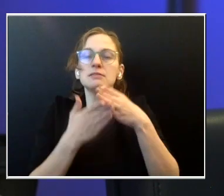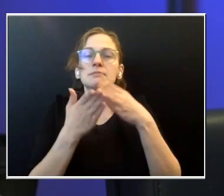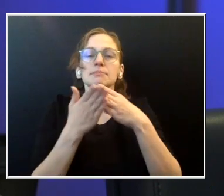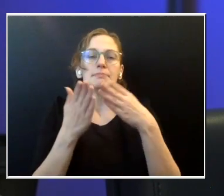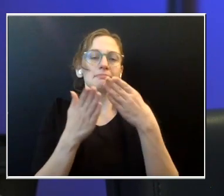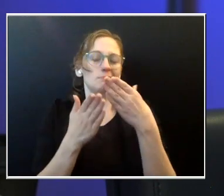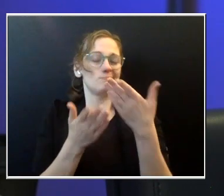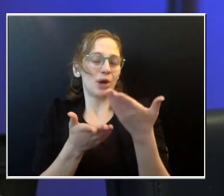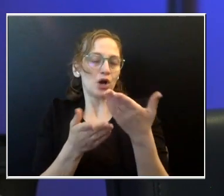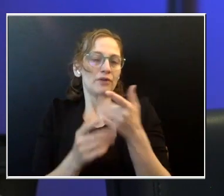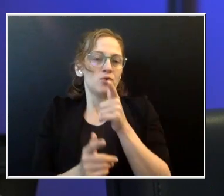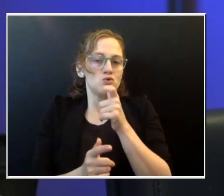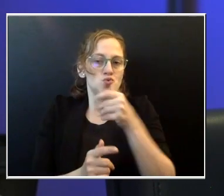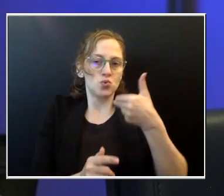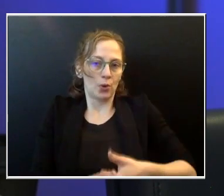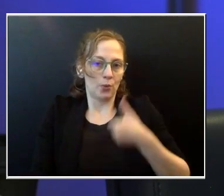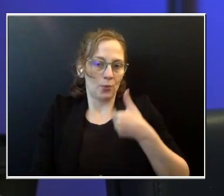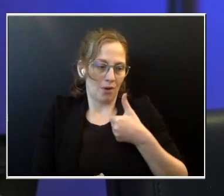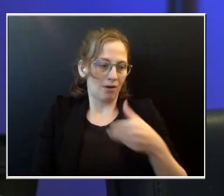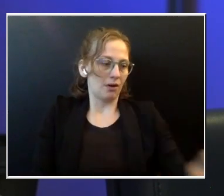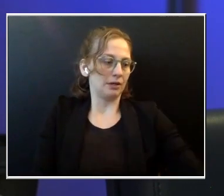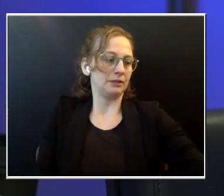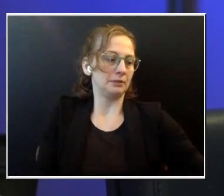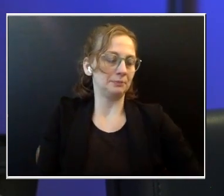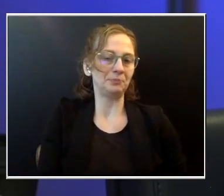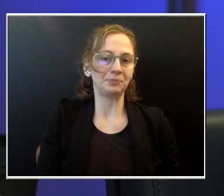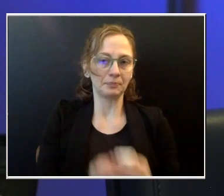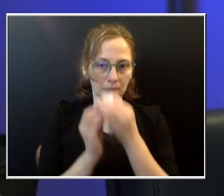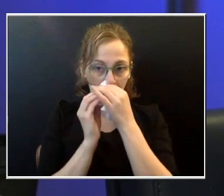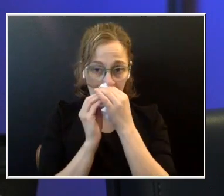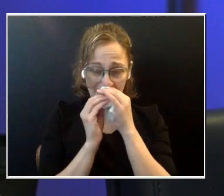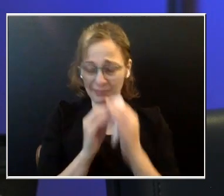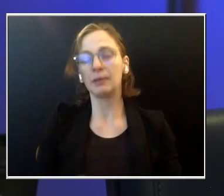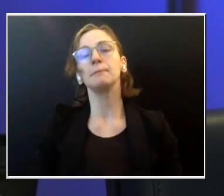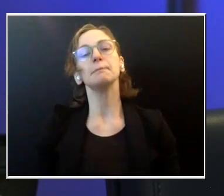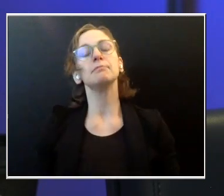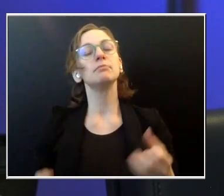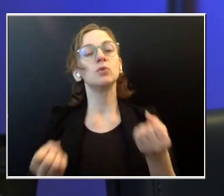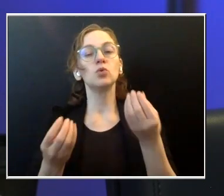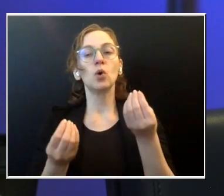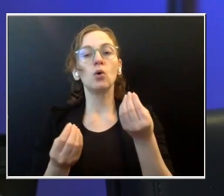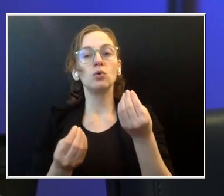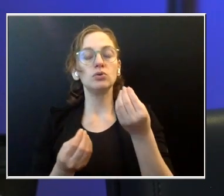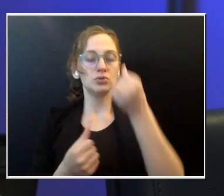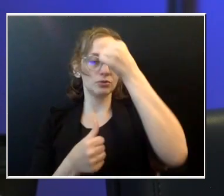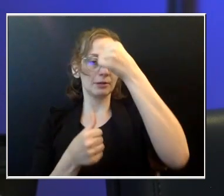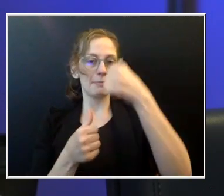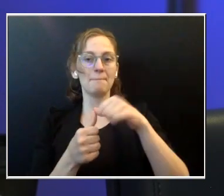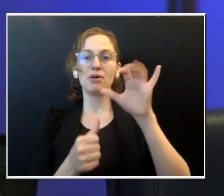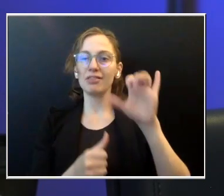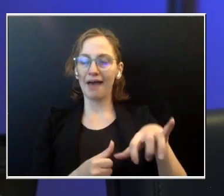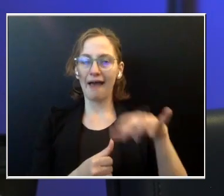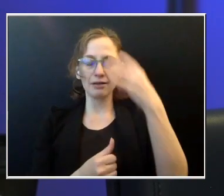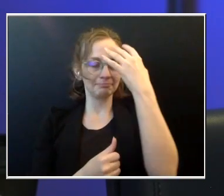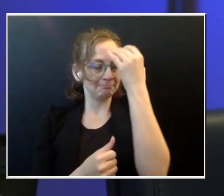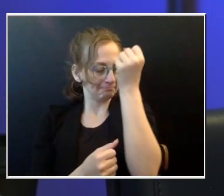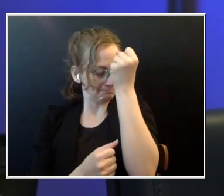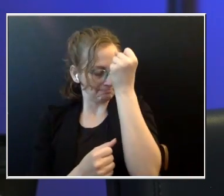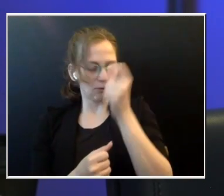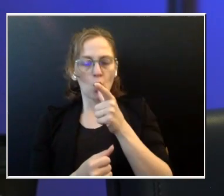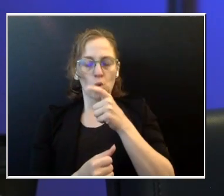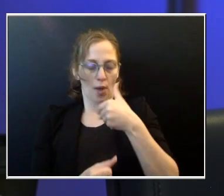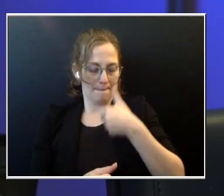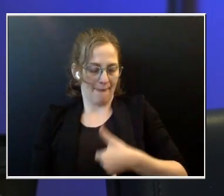is. And so to hold on to that essence of who someone is so essential. I was